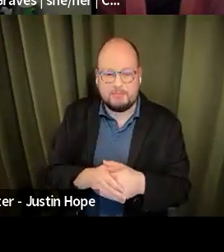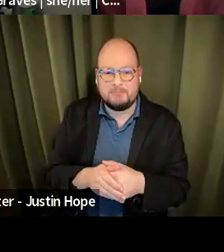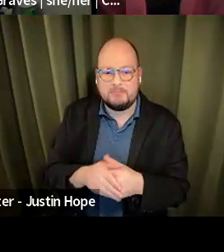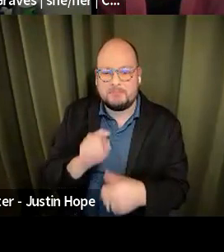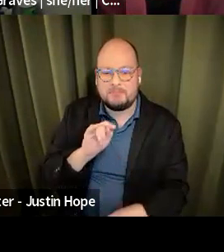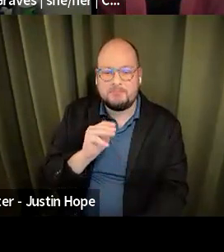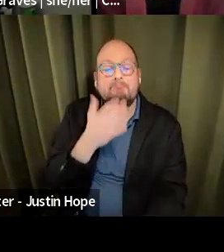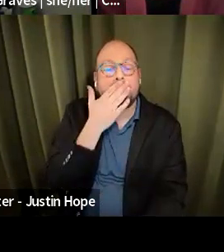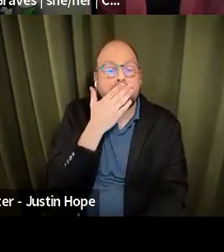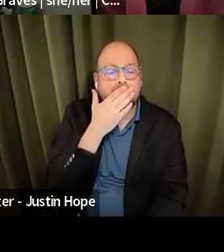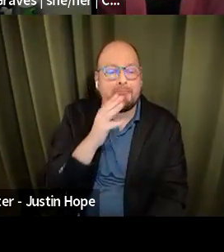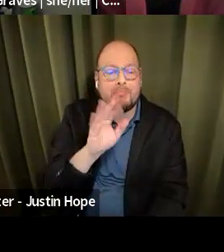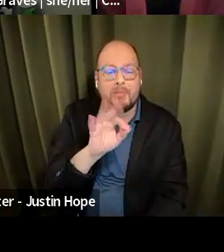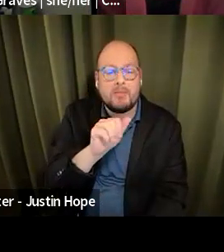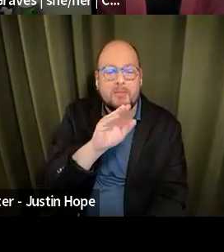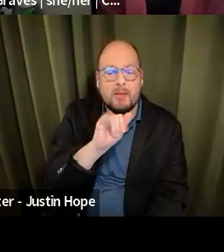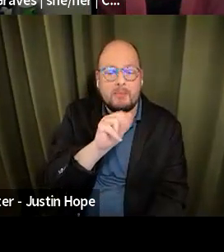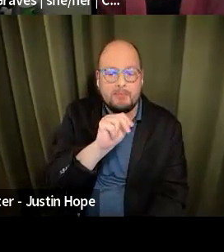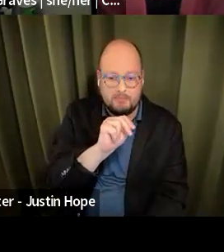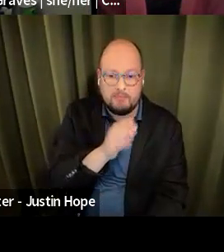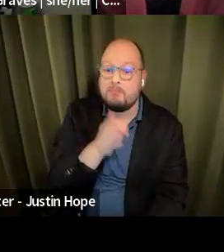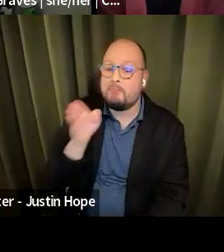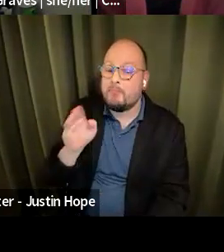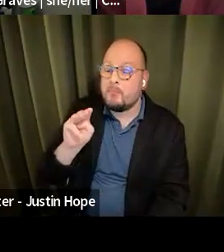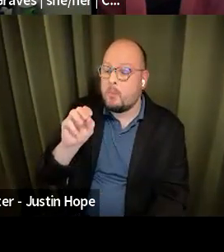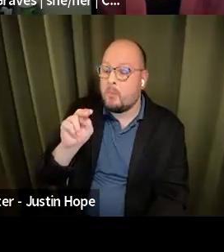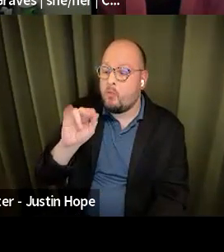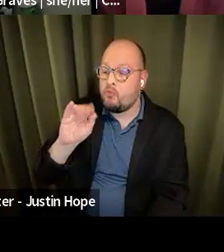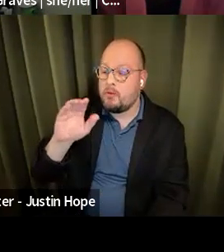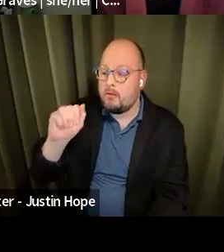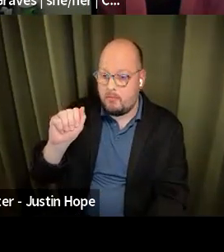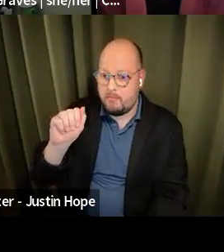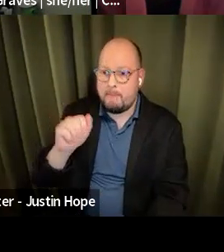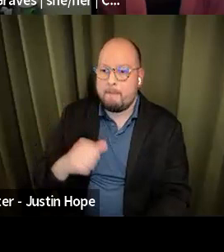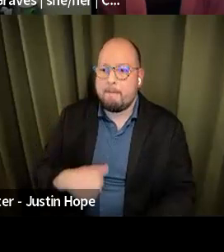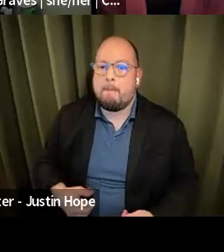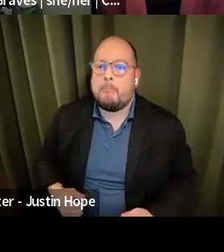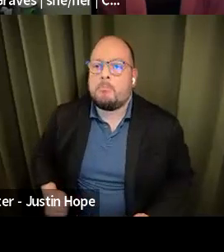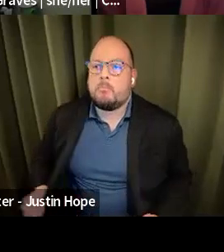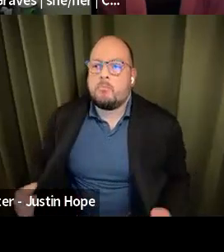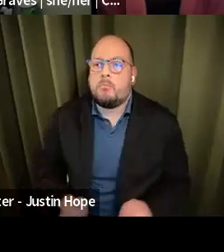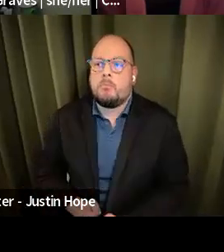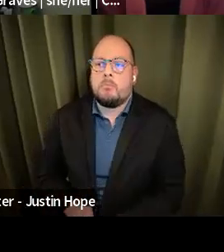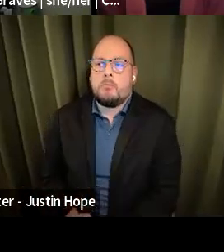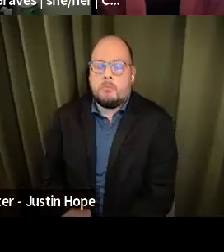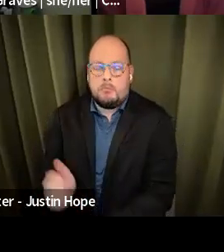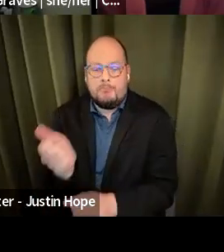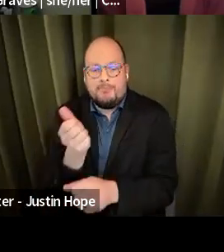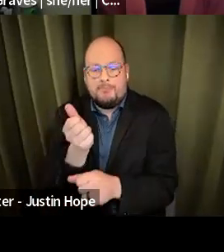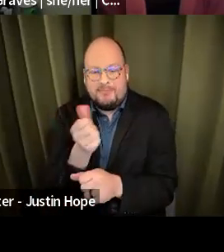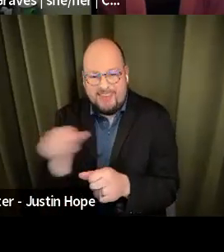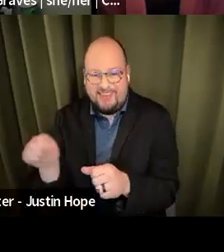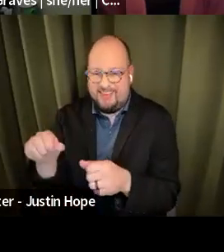Monica? I wanted to also make sure to mention that within any training that is developed, to